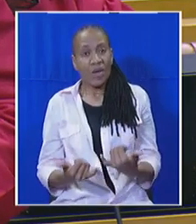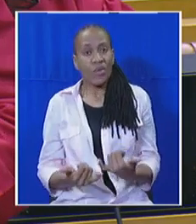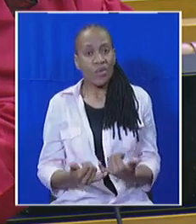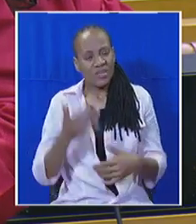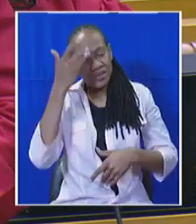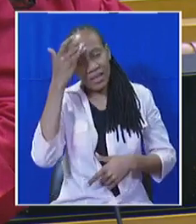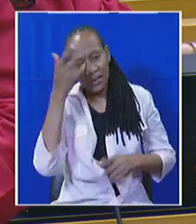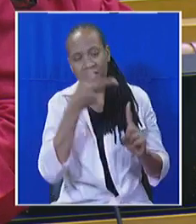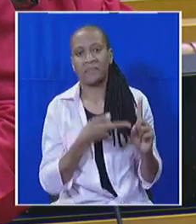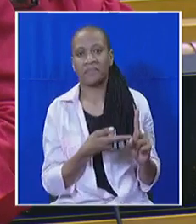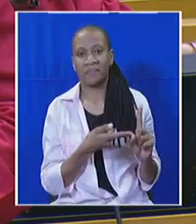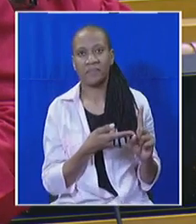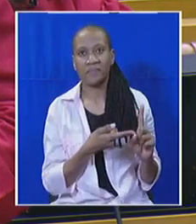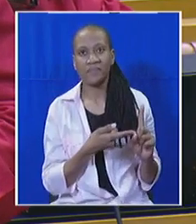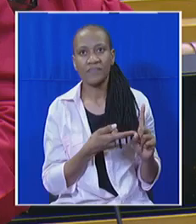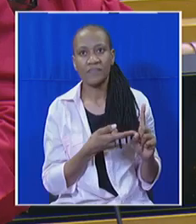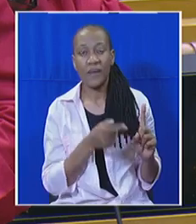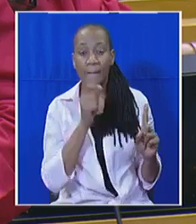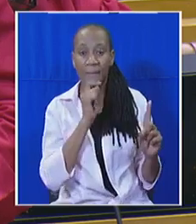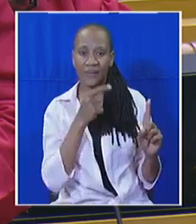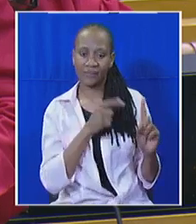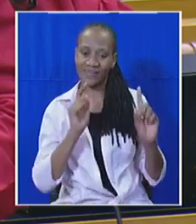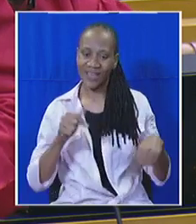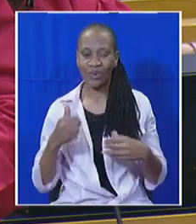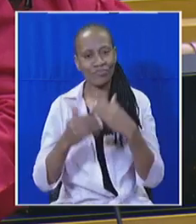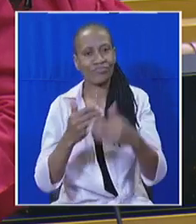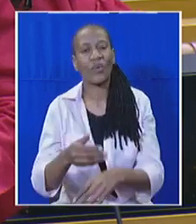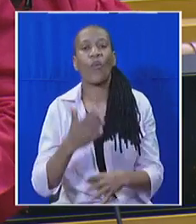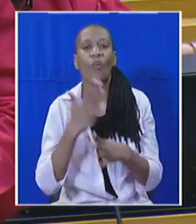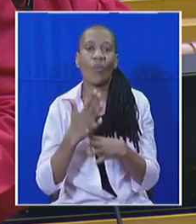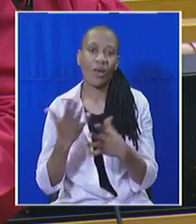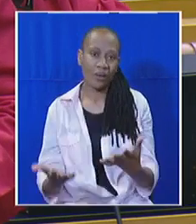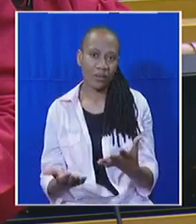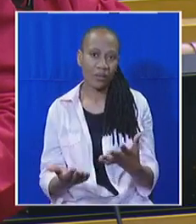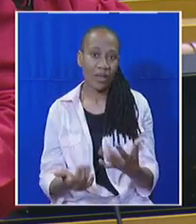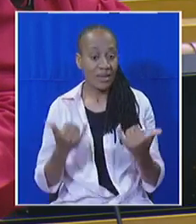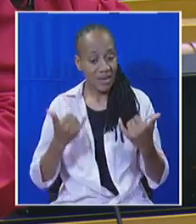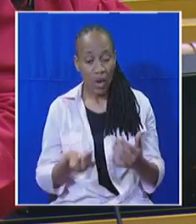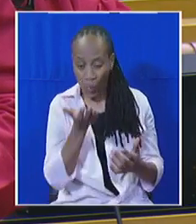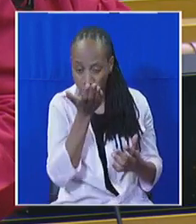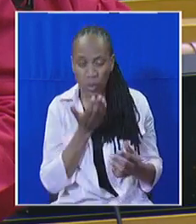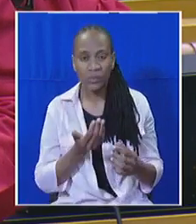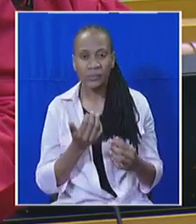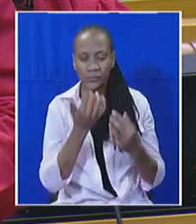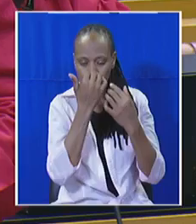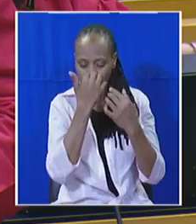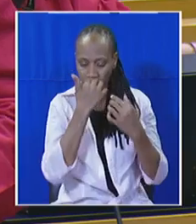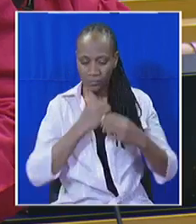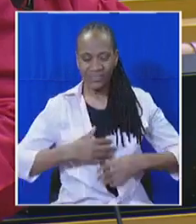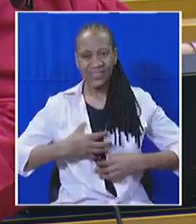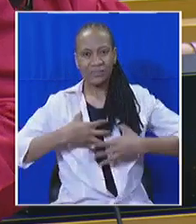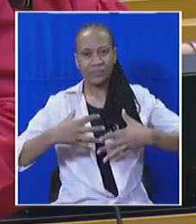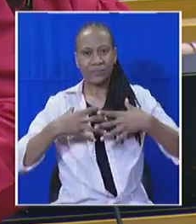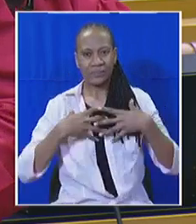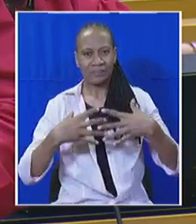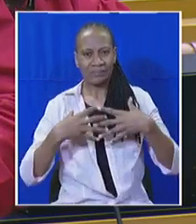condition that makes it impossible for him to work as a result of that dust that has accumulated in his system